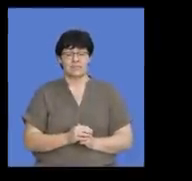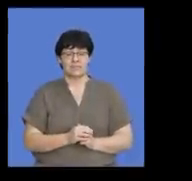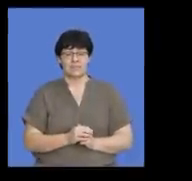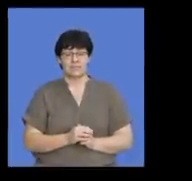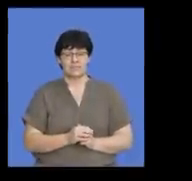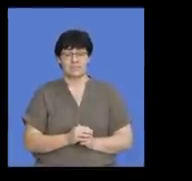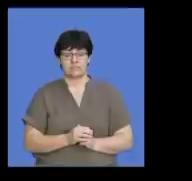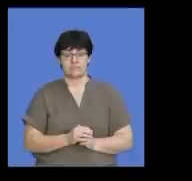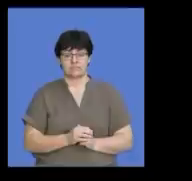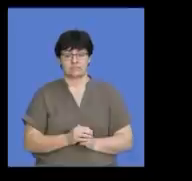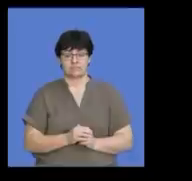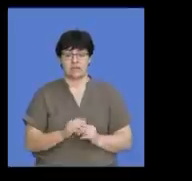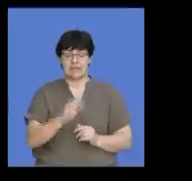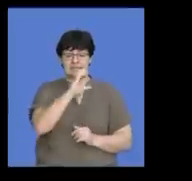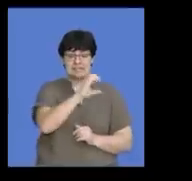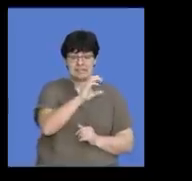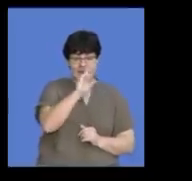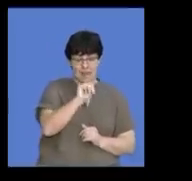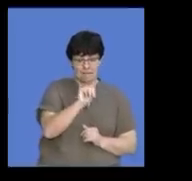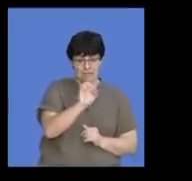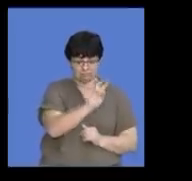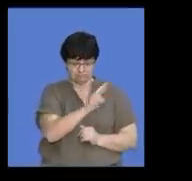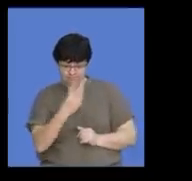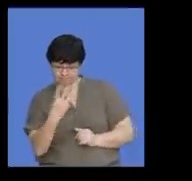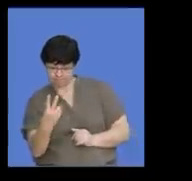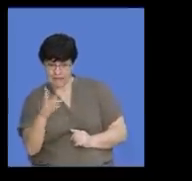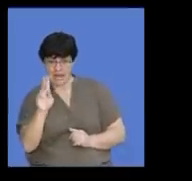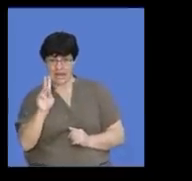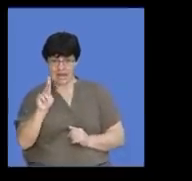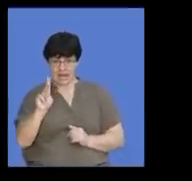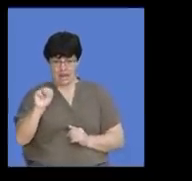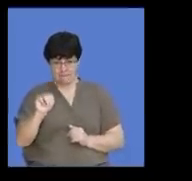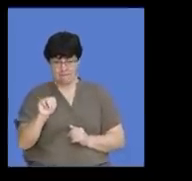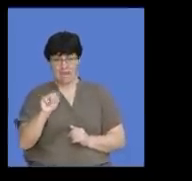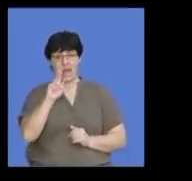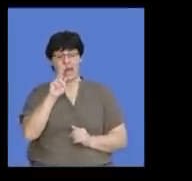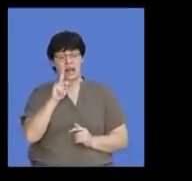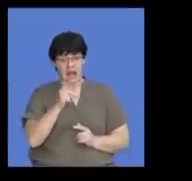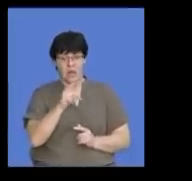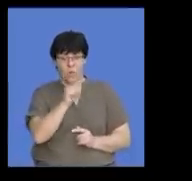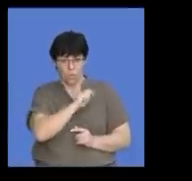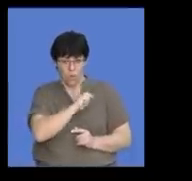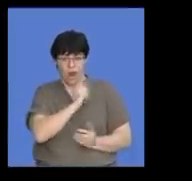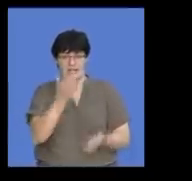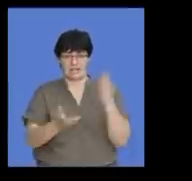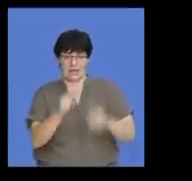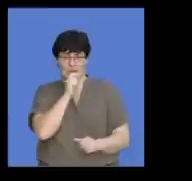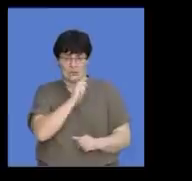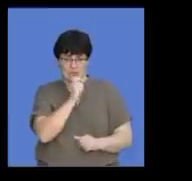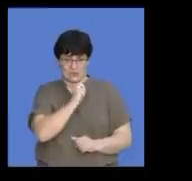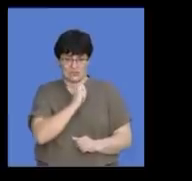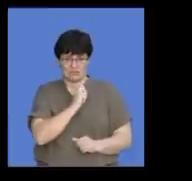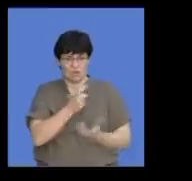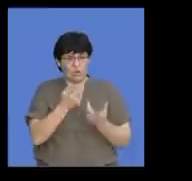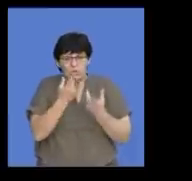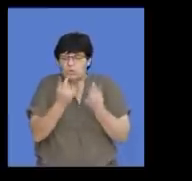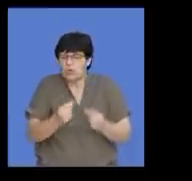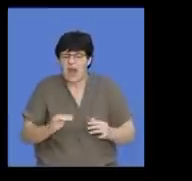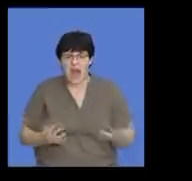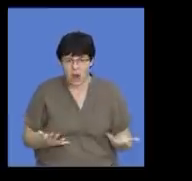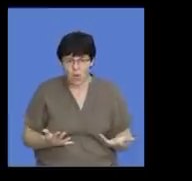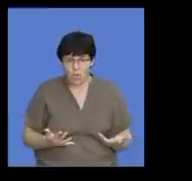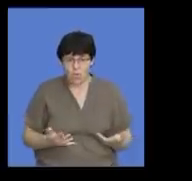to convert centimeters to kilometers. In order to do this, we multiply